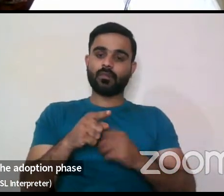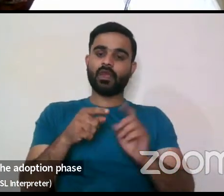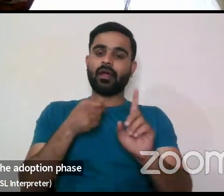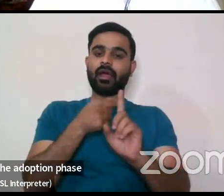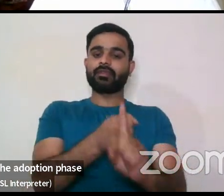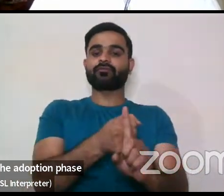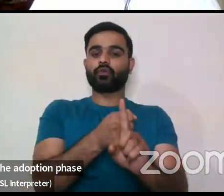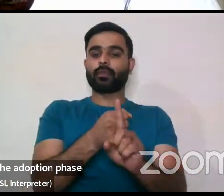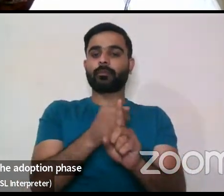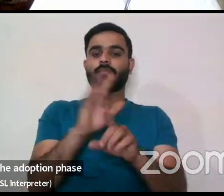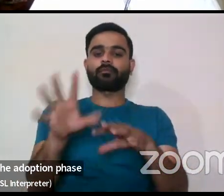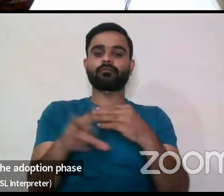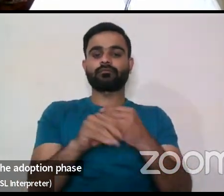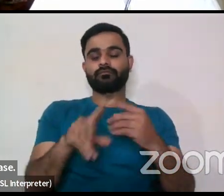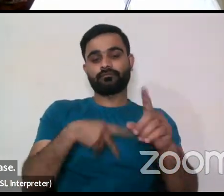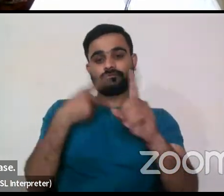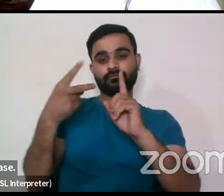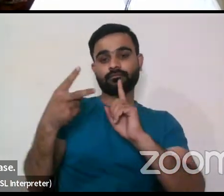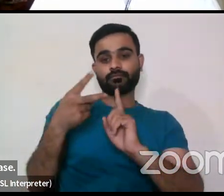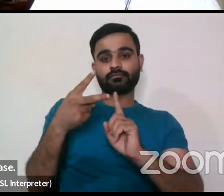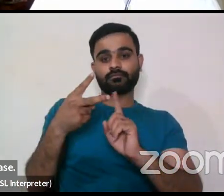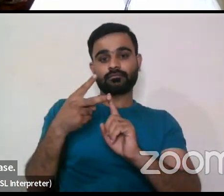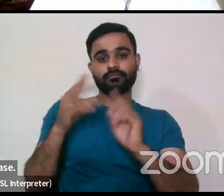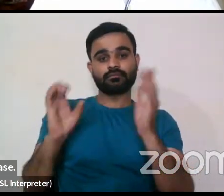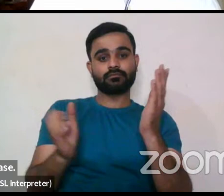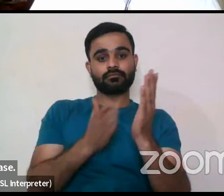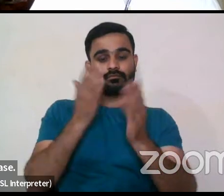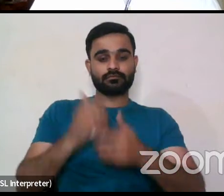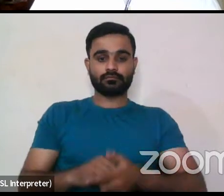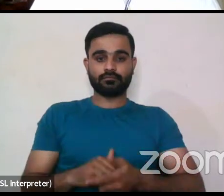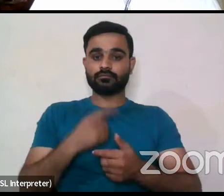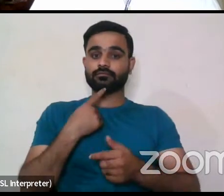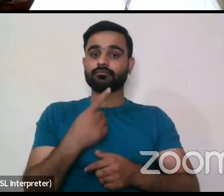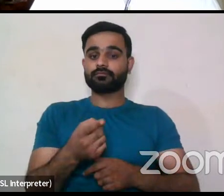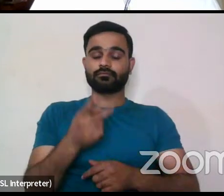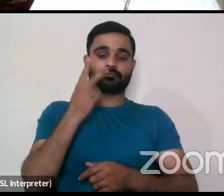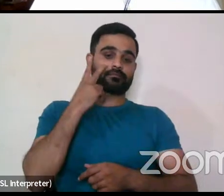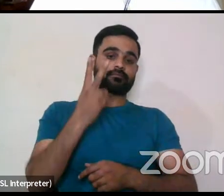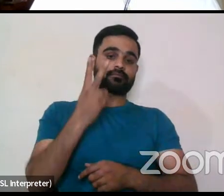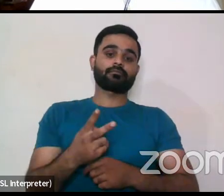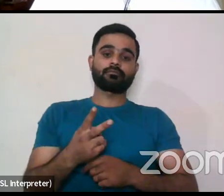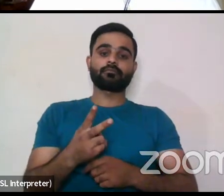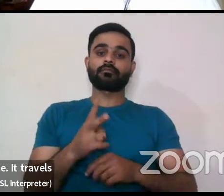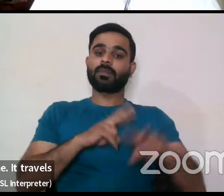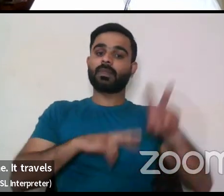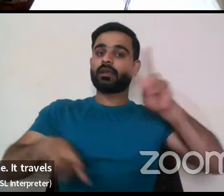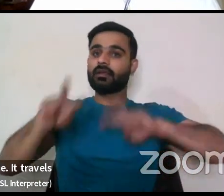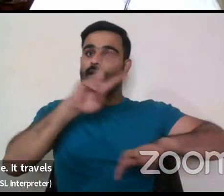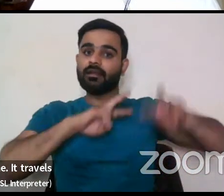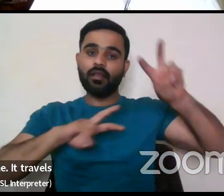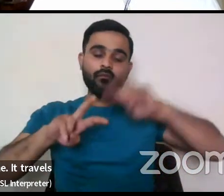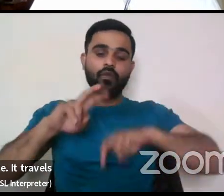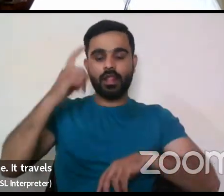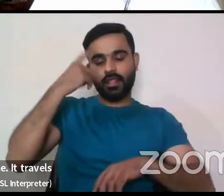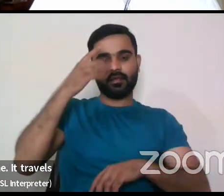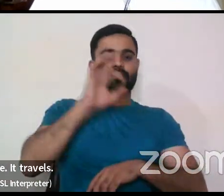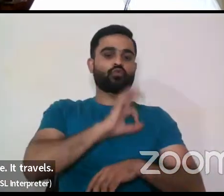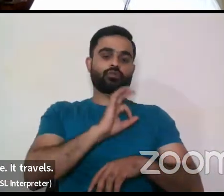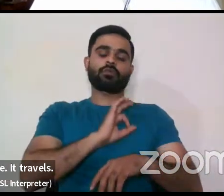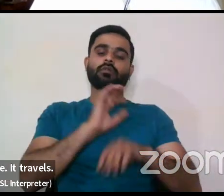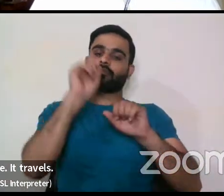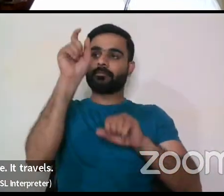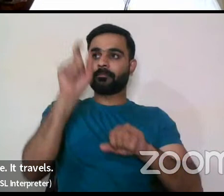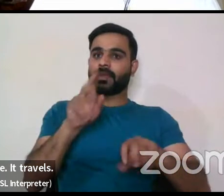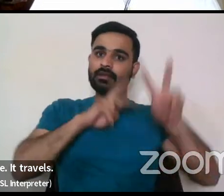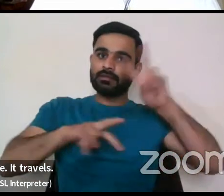phase. The second chapter sets the scene. It travels, I like to think of it as mentally traveling to